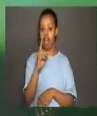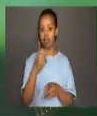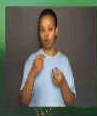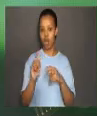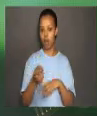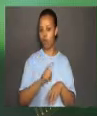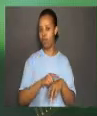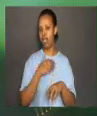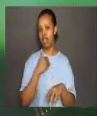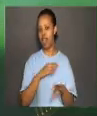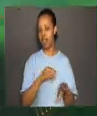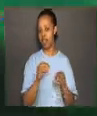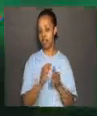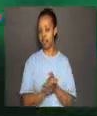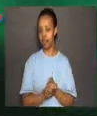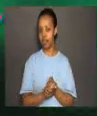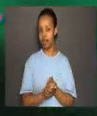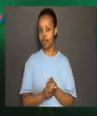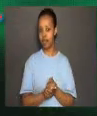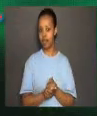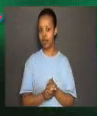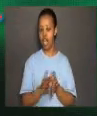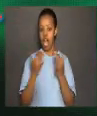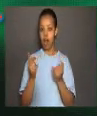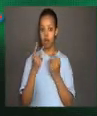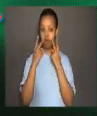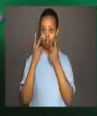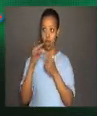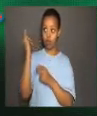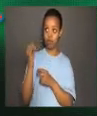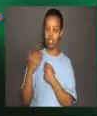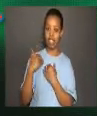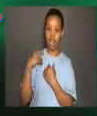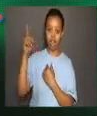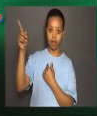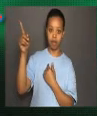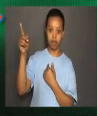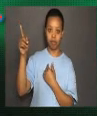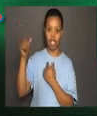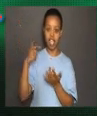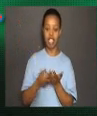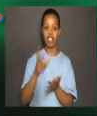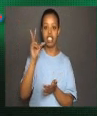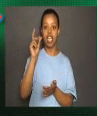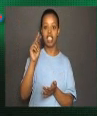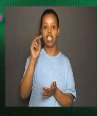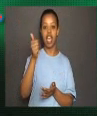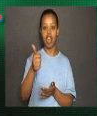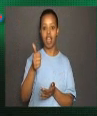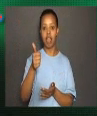activity, students. Here is a diagram of the basic structure of